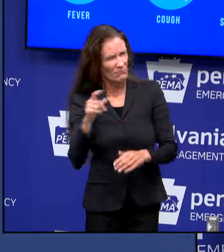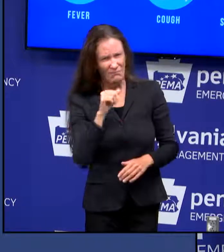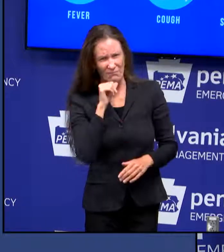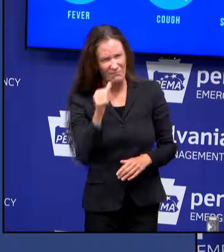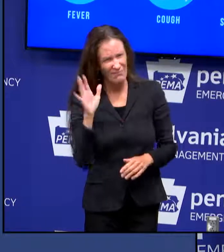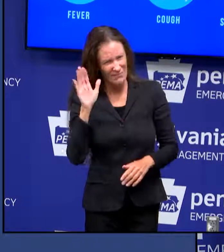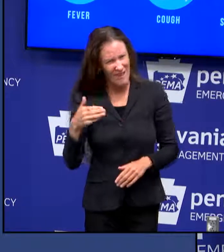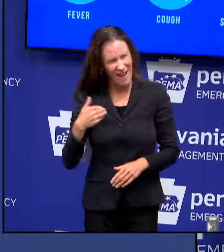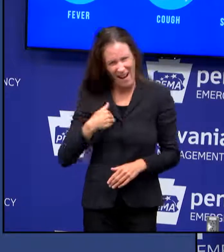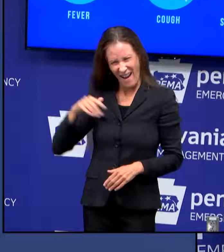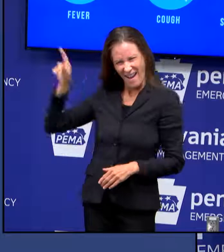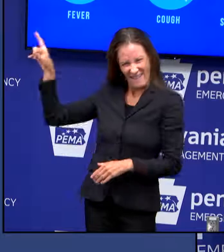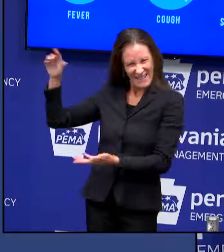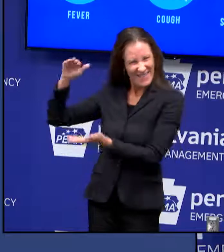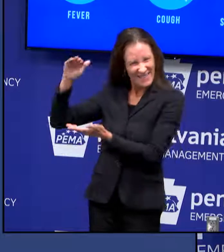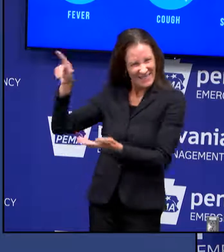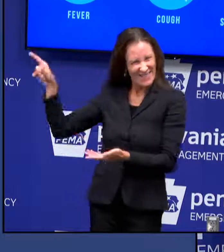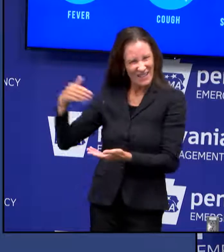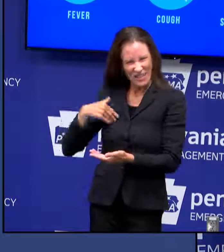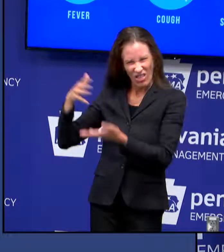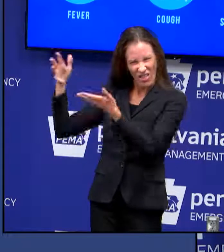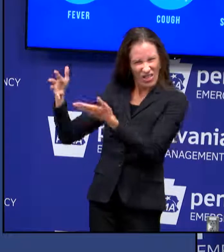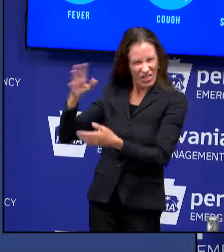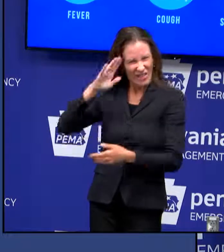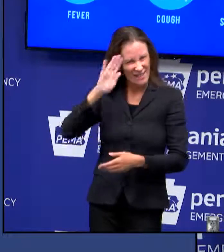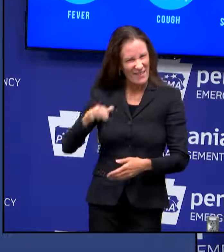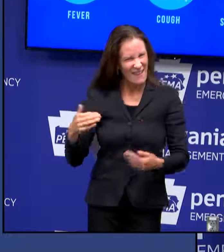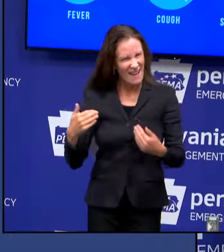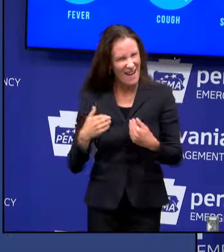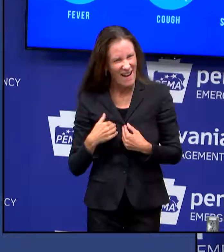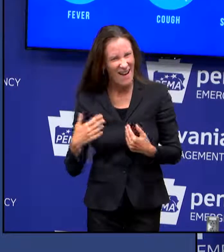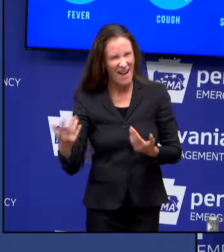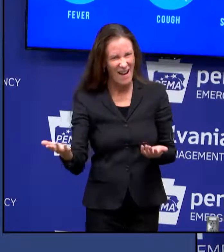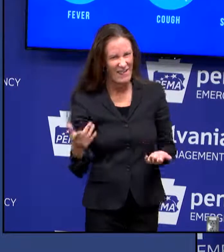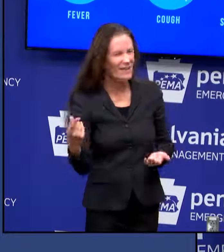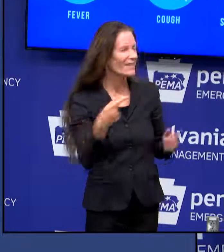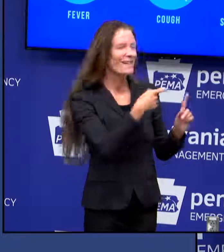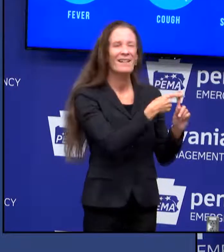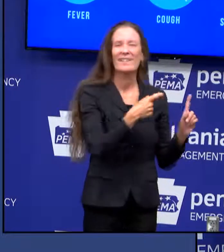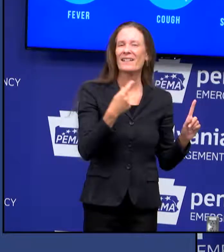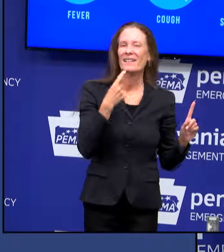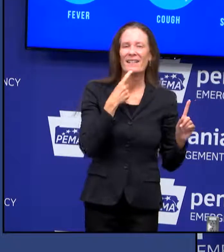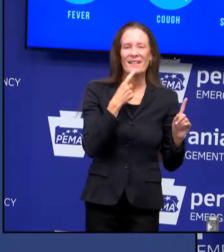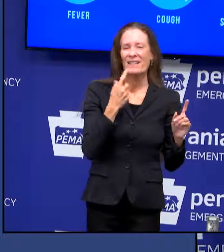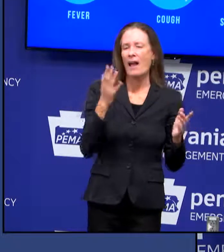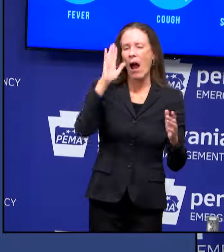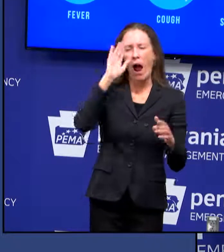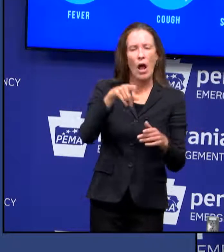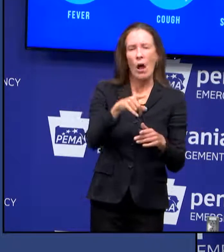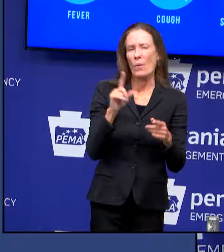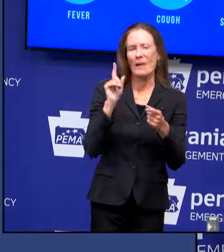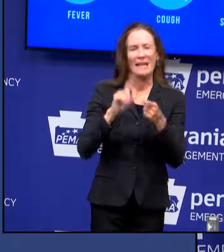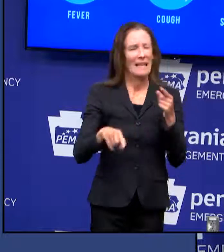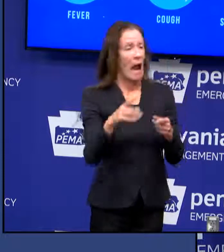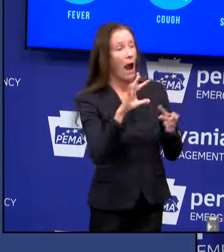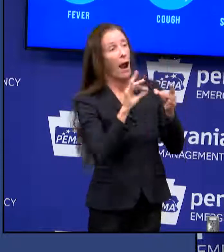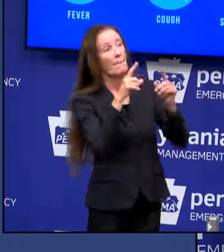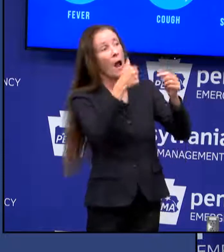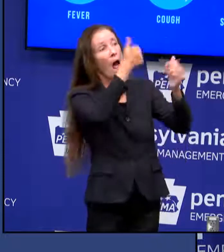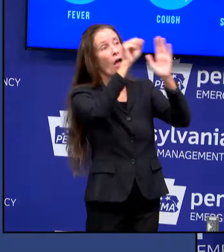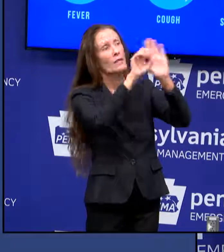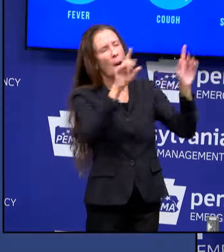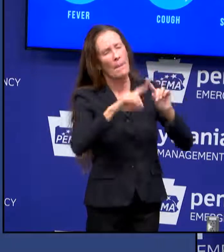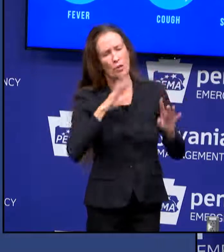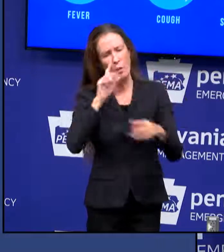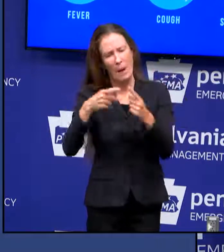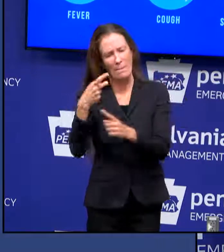Obviously, you can't state what other states are doing, but can you talk about Sure. that as it pertains to Pennsylvania? Sure. So, I mean, if